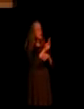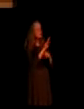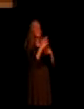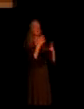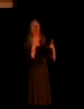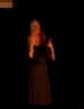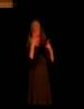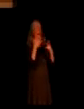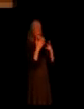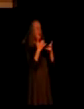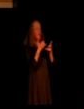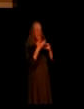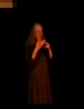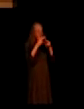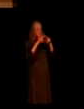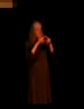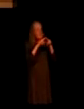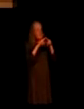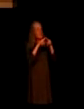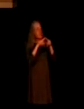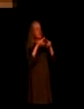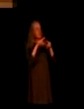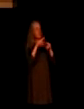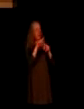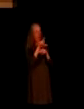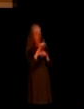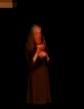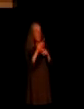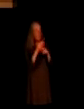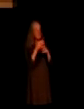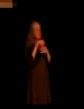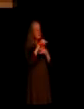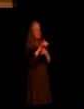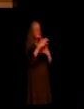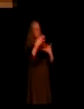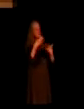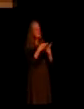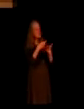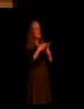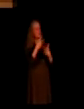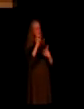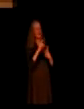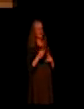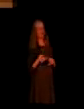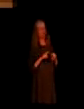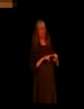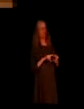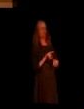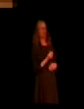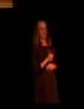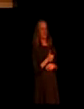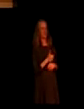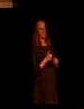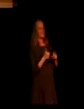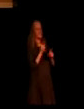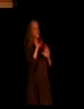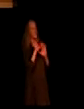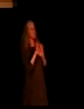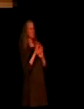get an upgrade from 10 megabytes. I mean, you have pictures on your phone that